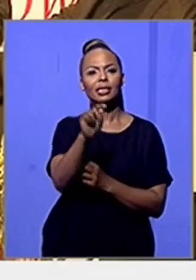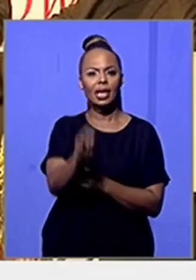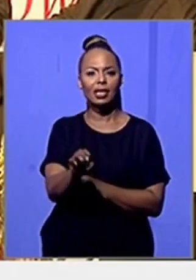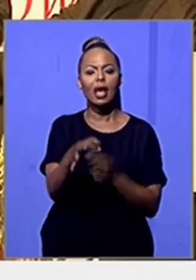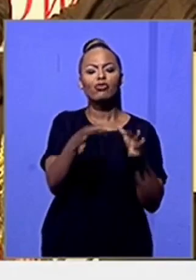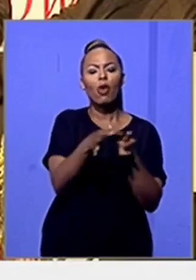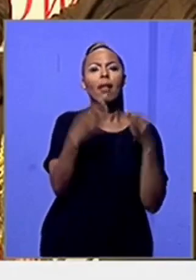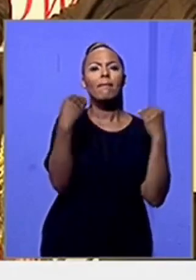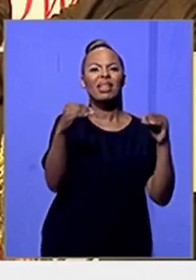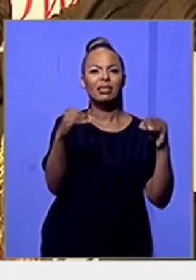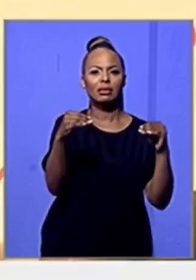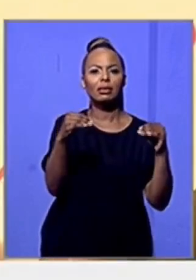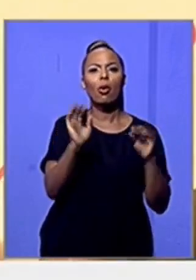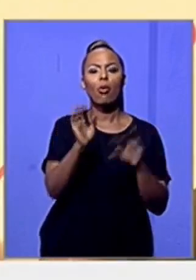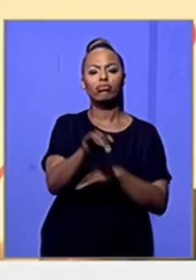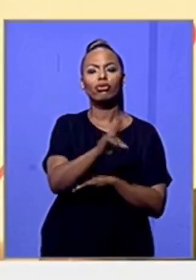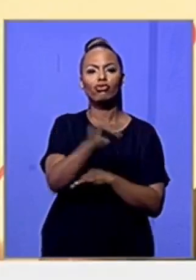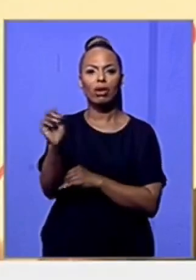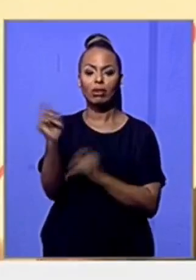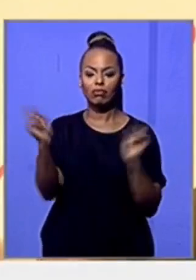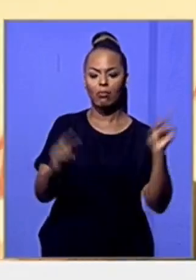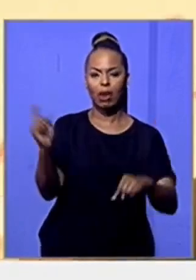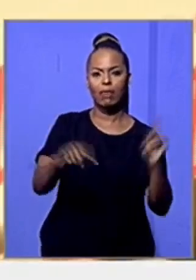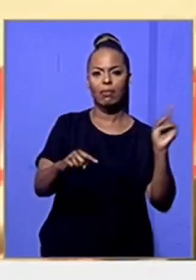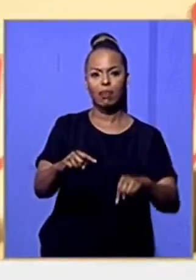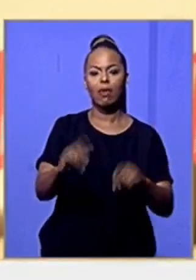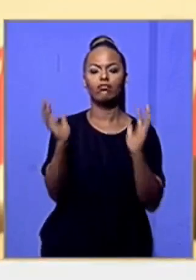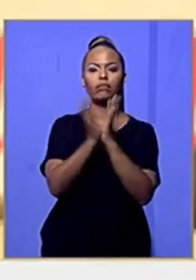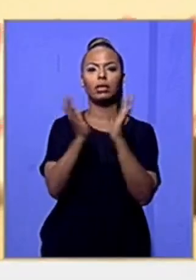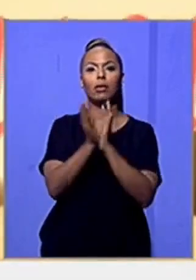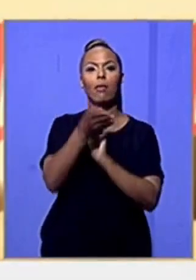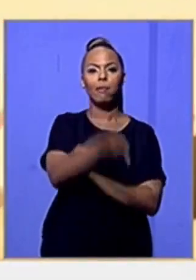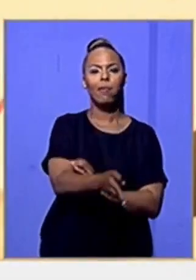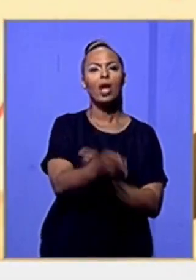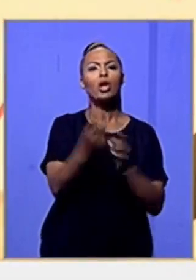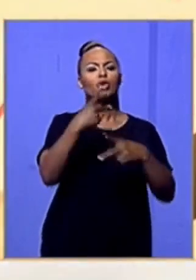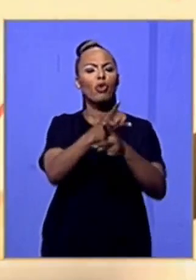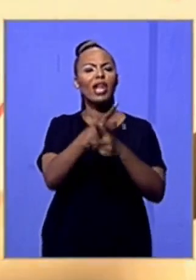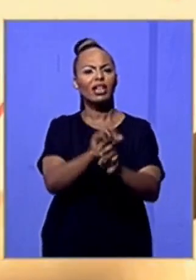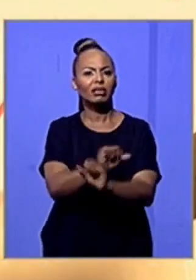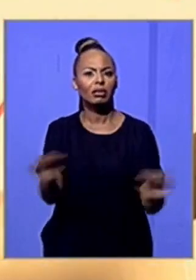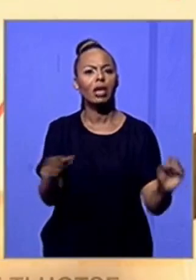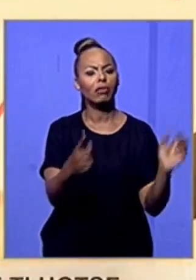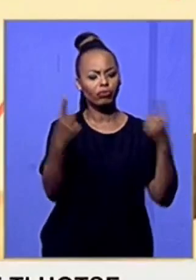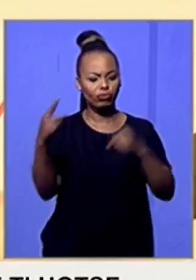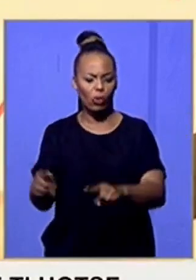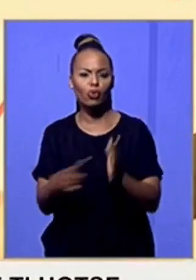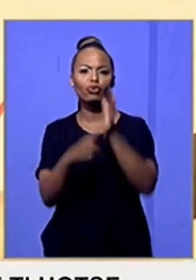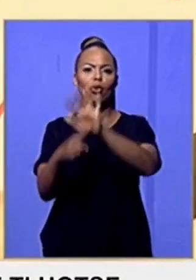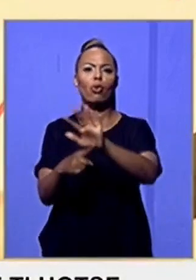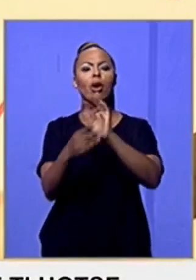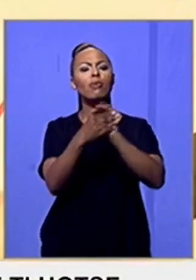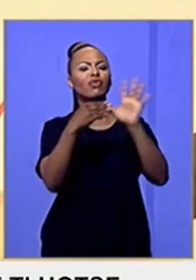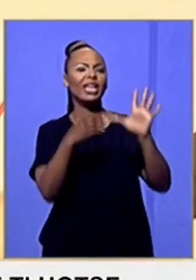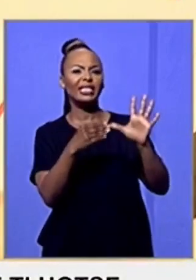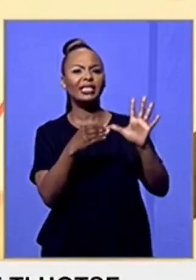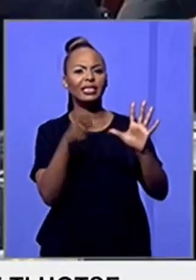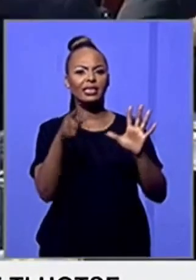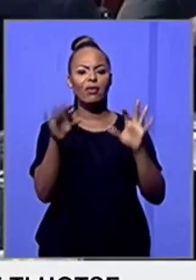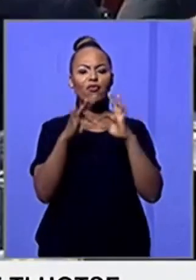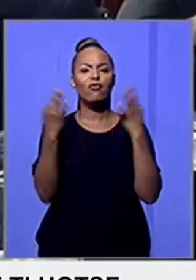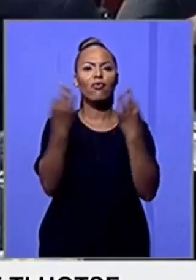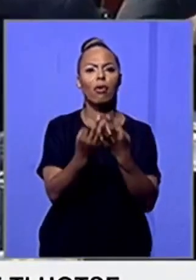ba 200 ba batlileng le dilo tsa bona ba tlo bontsha borakgwebo ba ko BRICS gore ke ke dilo